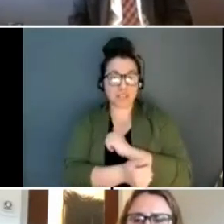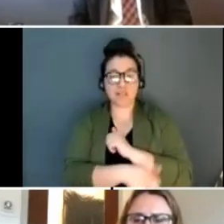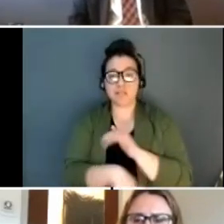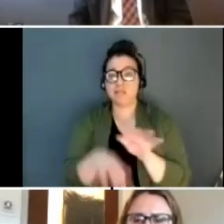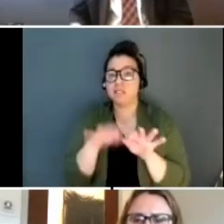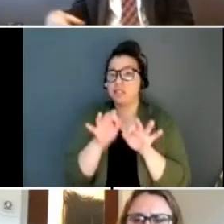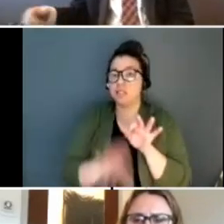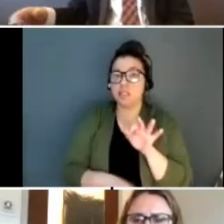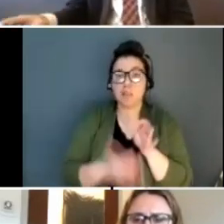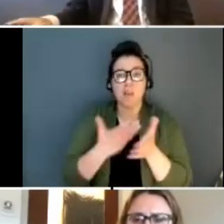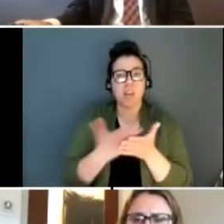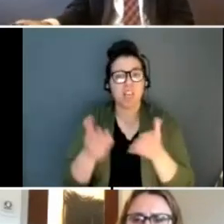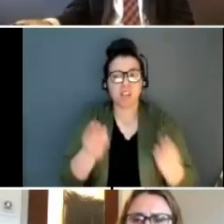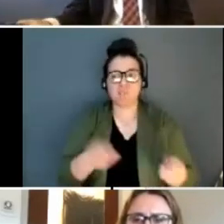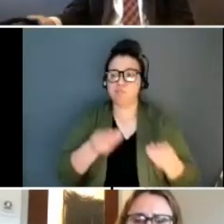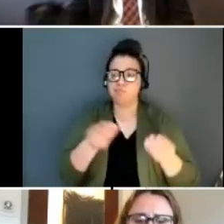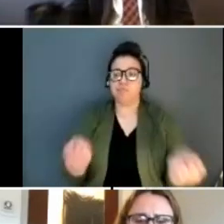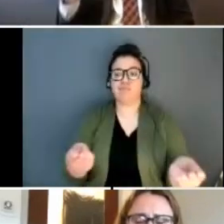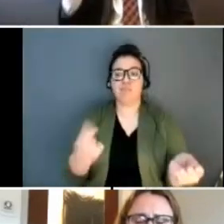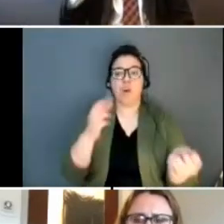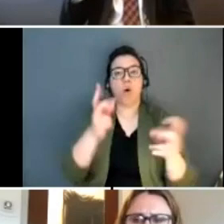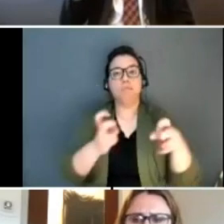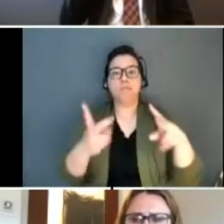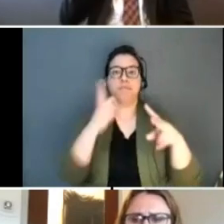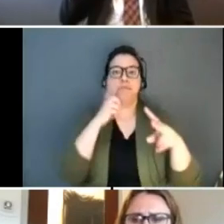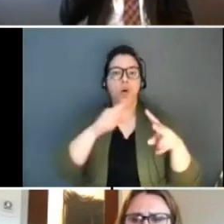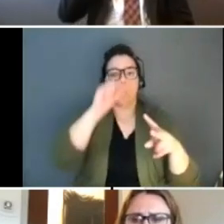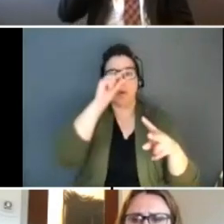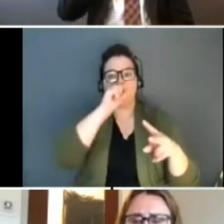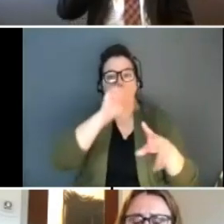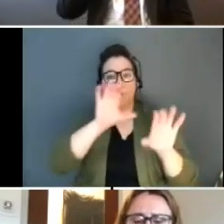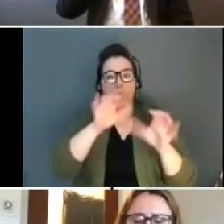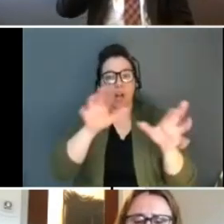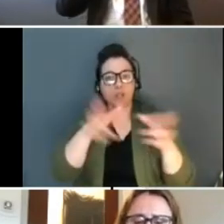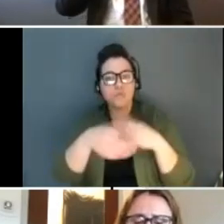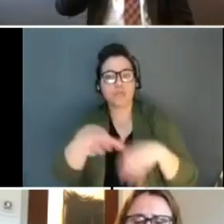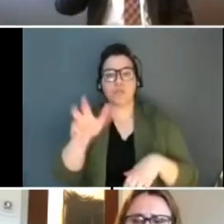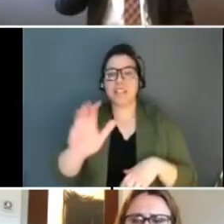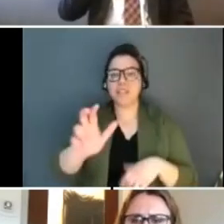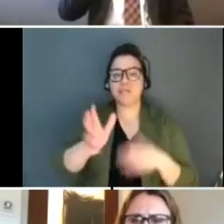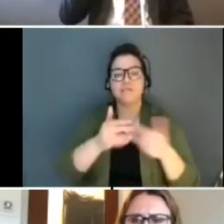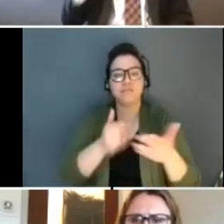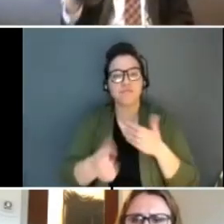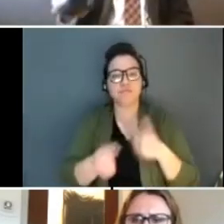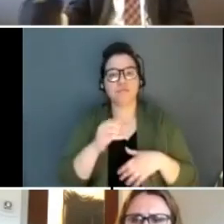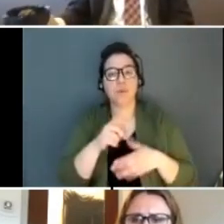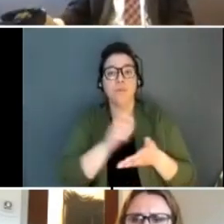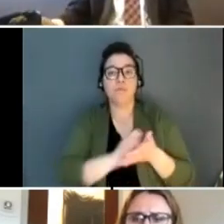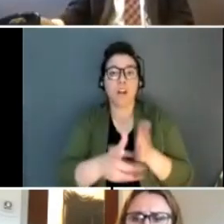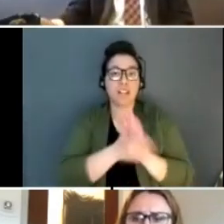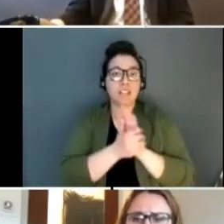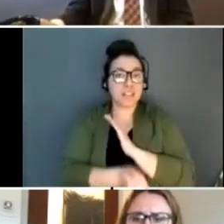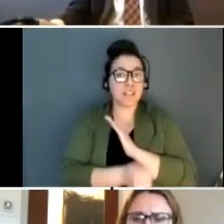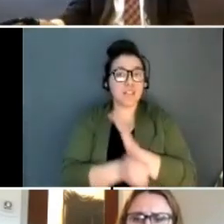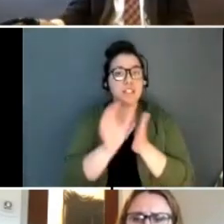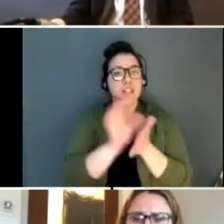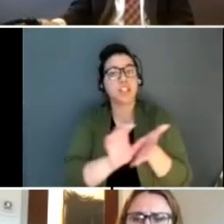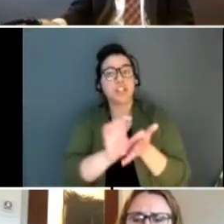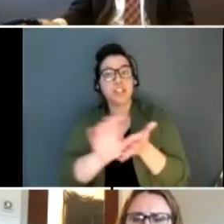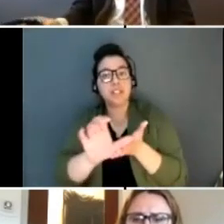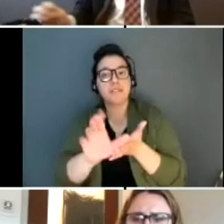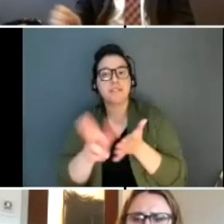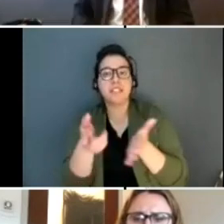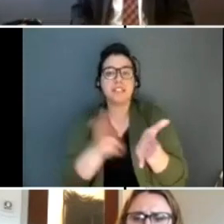You can just hand them out or put them in your Google Classroom, your Canvas, whatever you've got, on writing skills, cursive signatures,